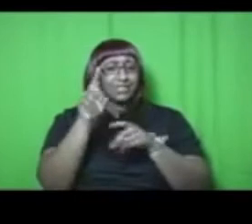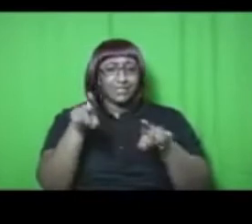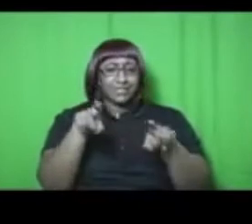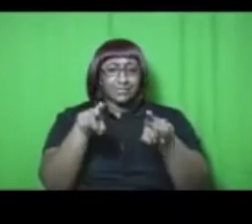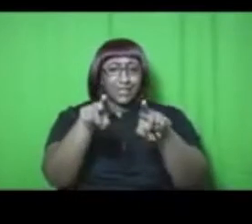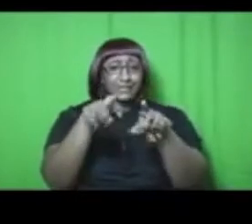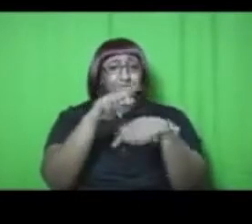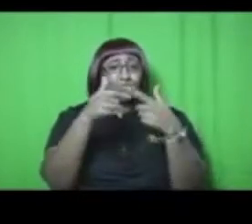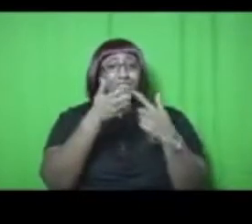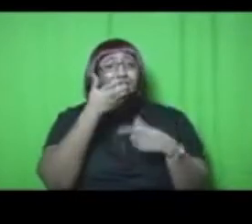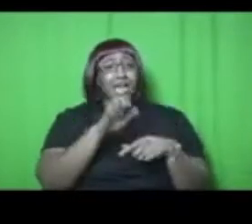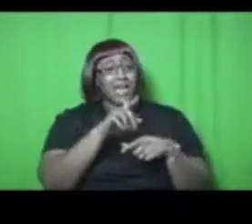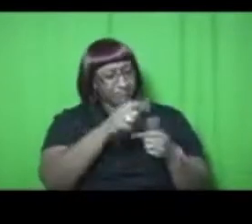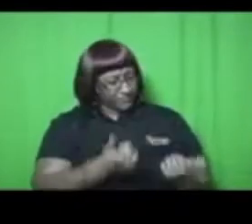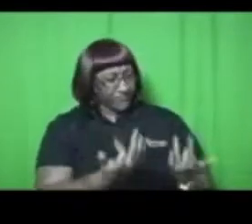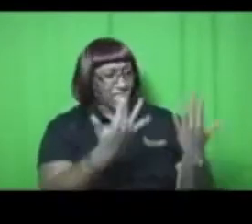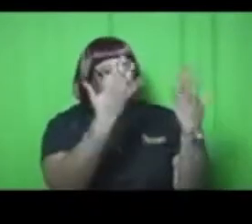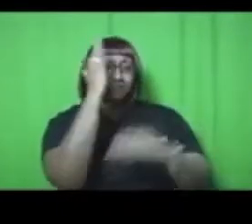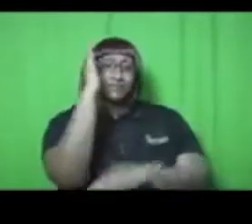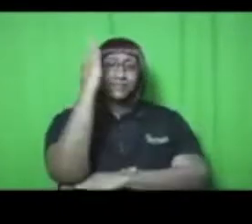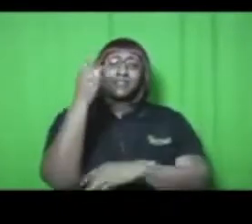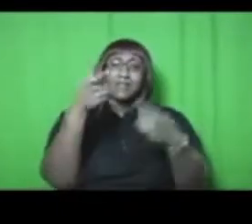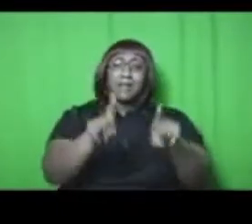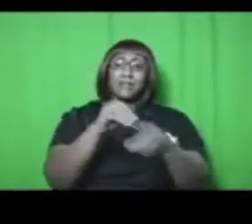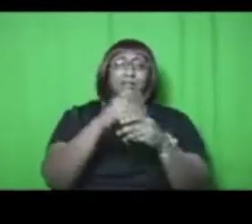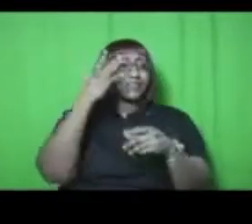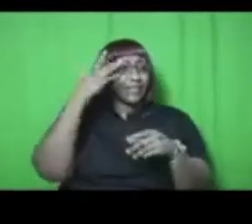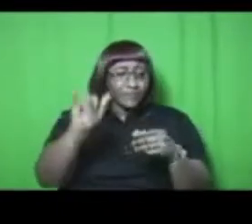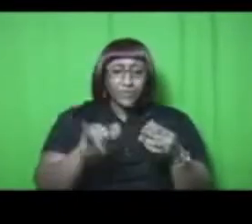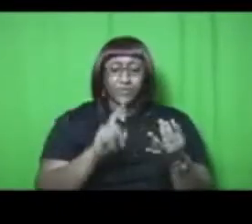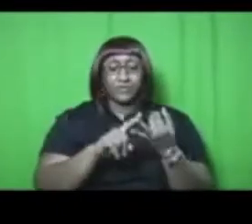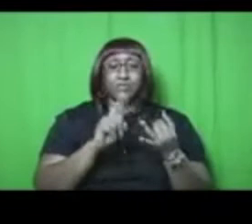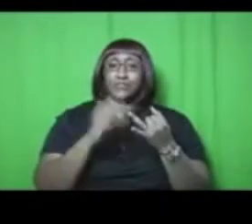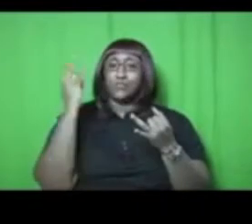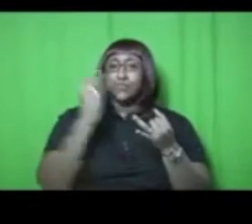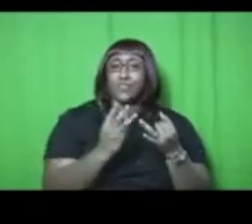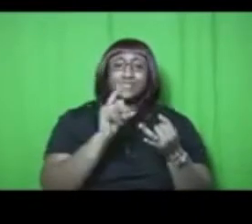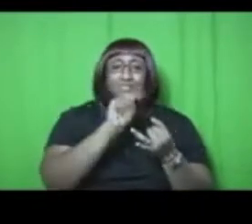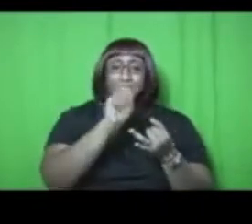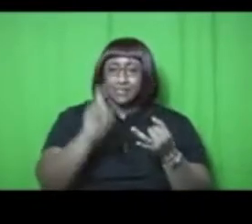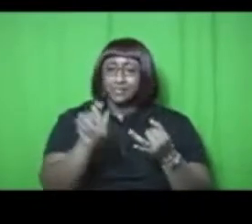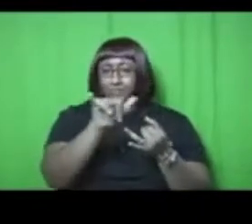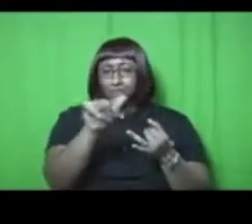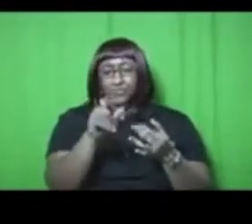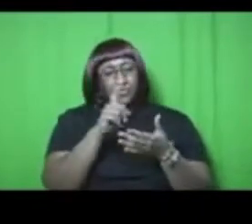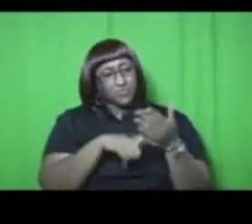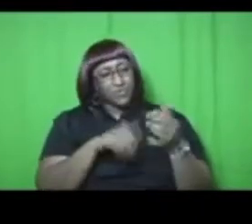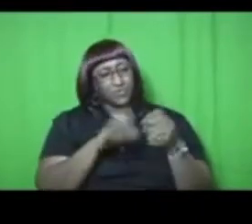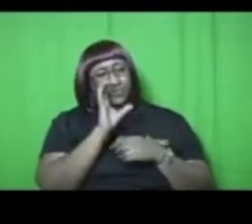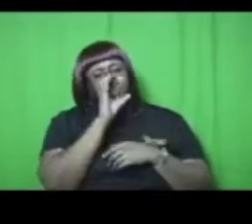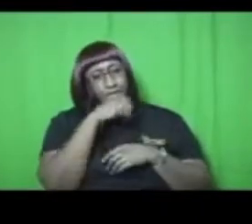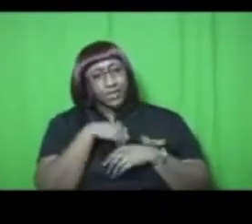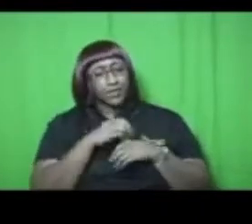it's hot, bushes catch on fire. That happens in California. It happens in West Texas. But what was